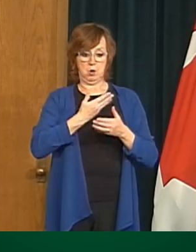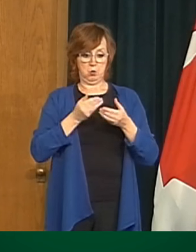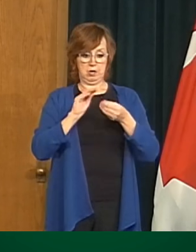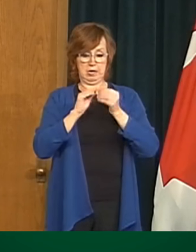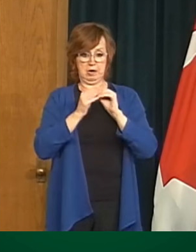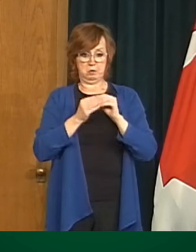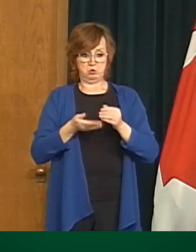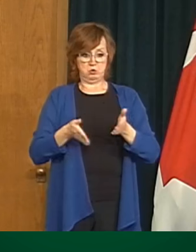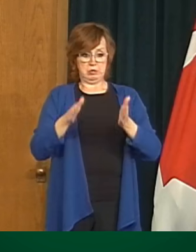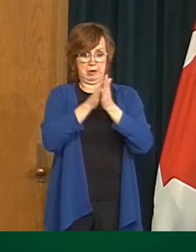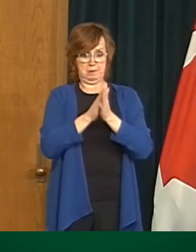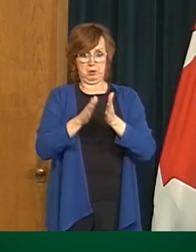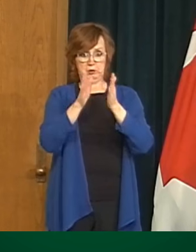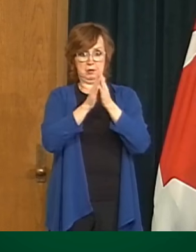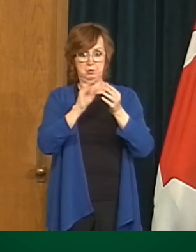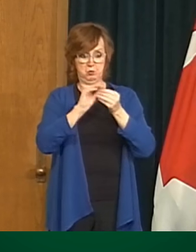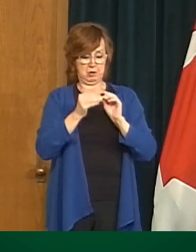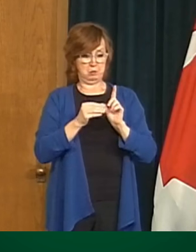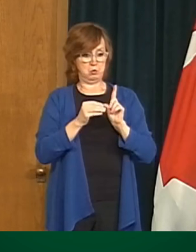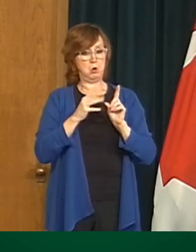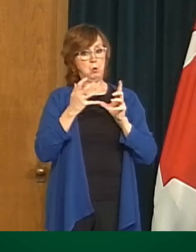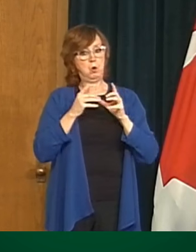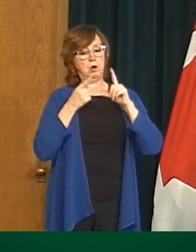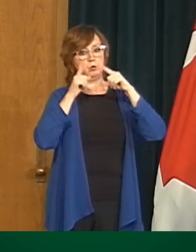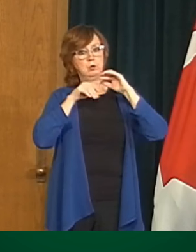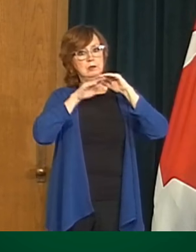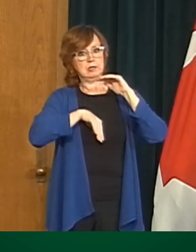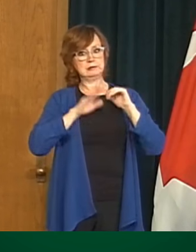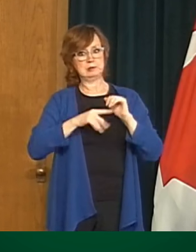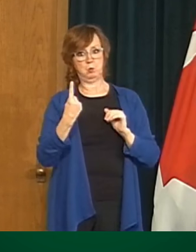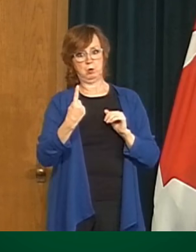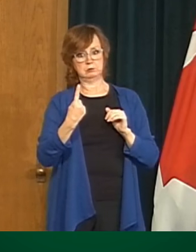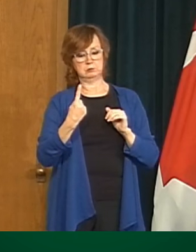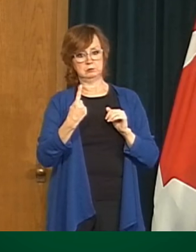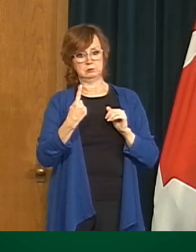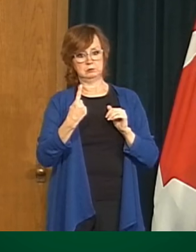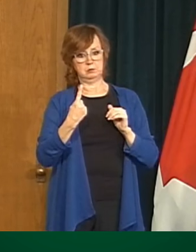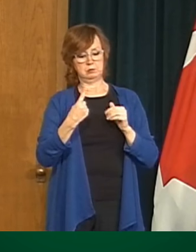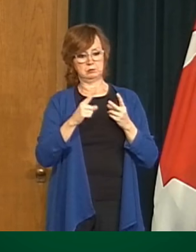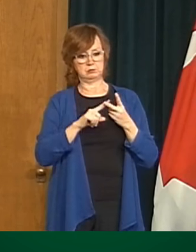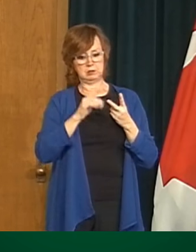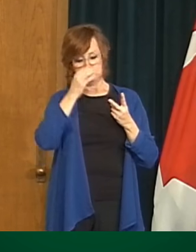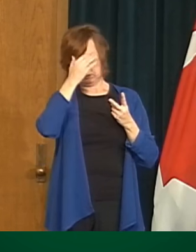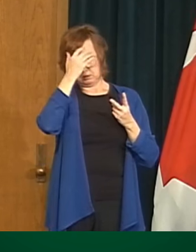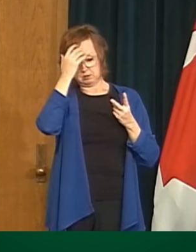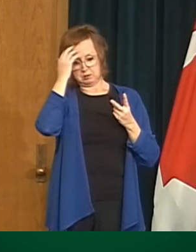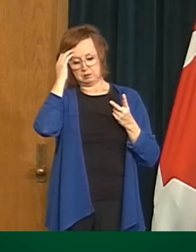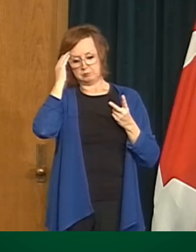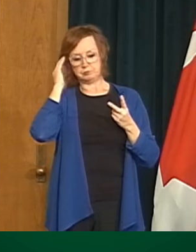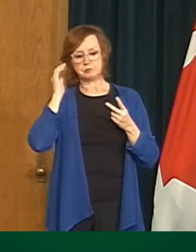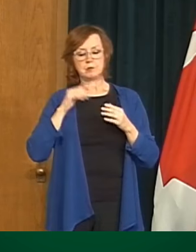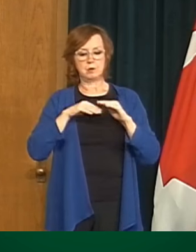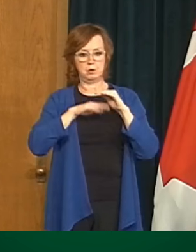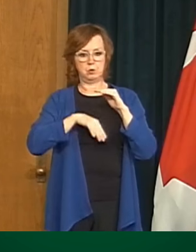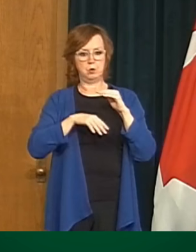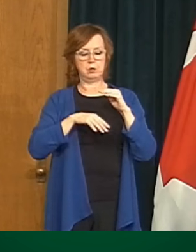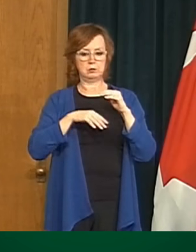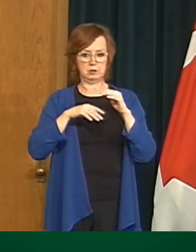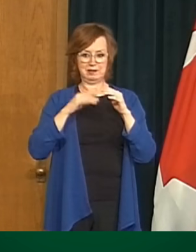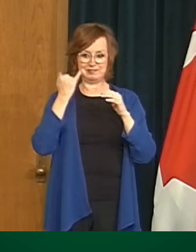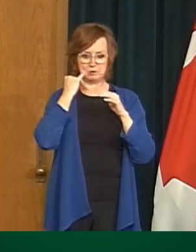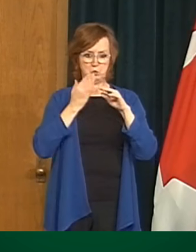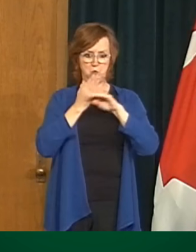to the reopen plan? Yeah, hi, Saqib here. So maybe I can speak to that. So